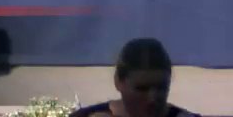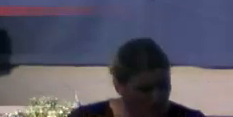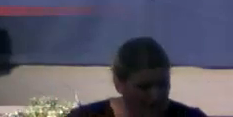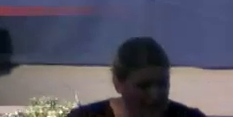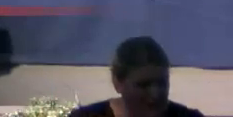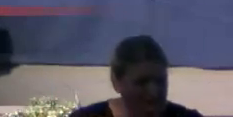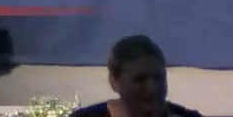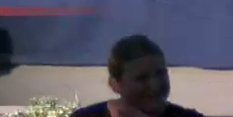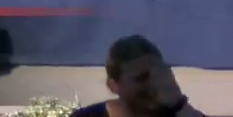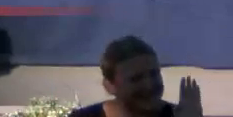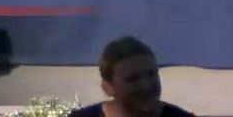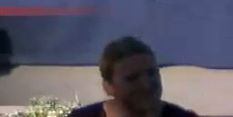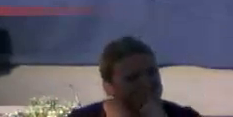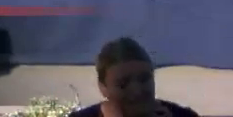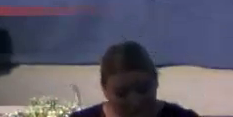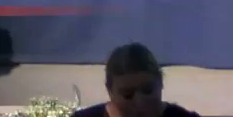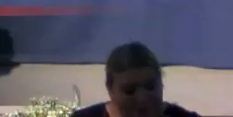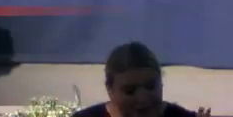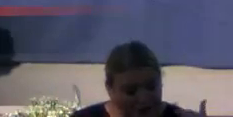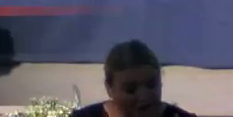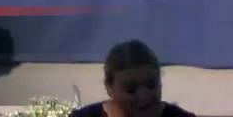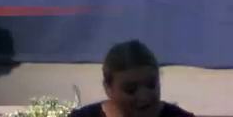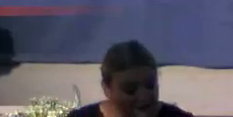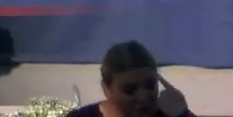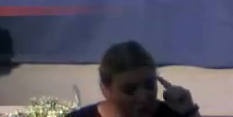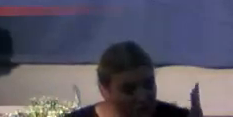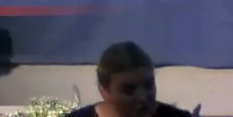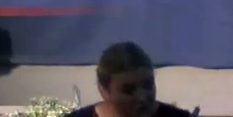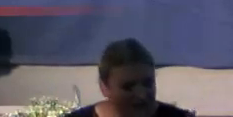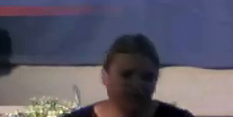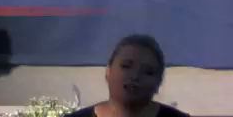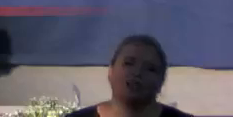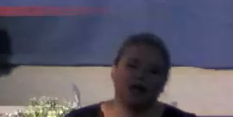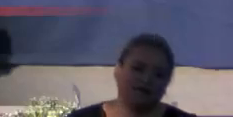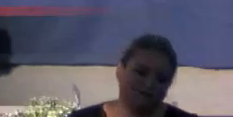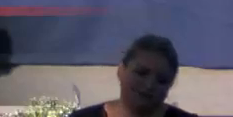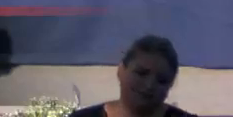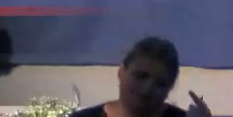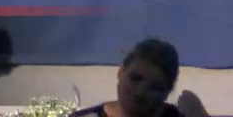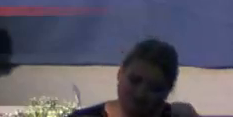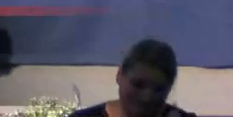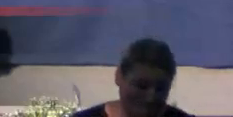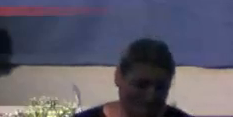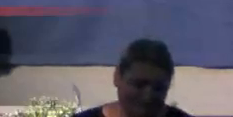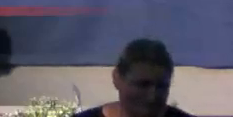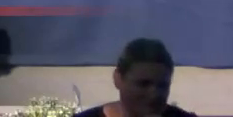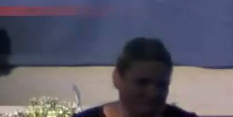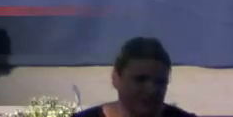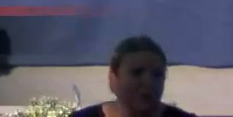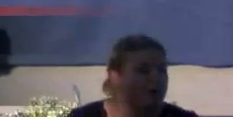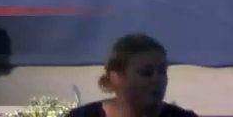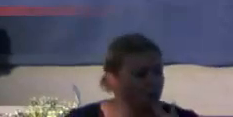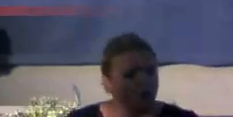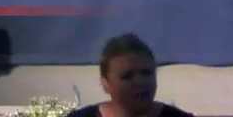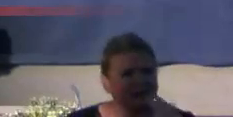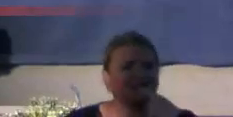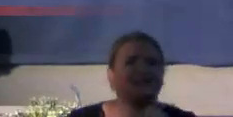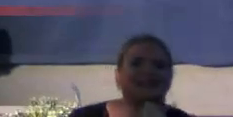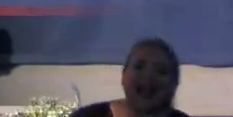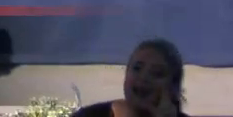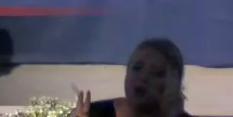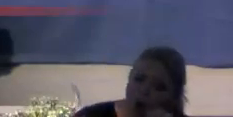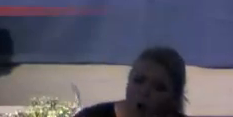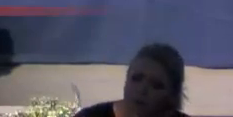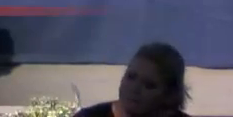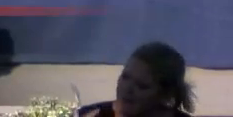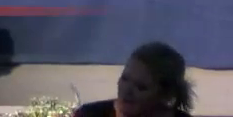really fully could prepare us for is the reality of life. Of course, we were told to just say no. But what happens when you want to